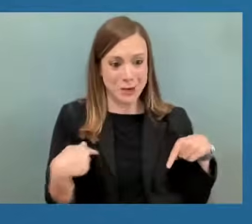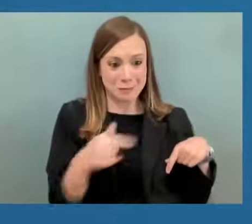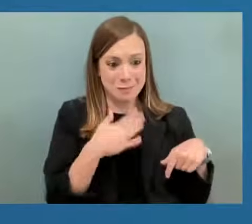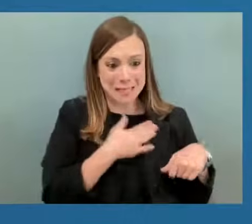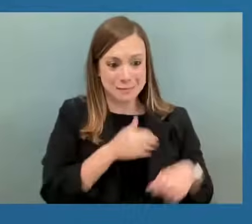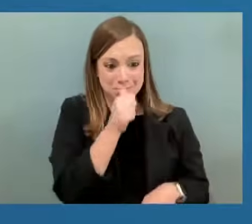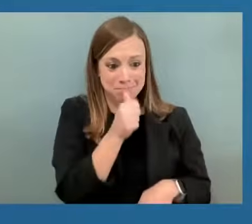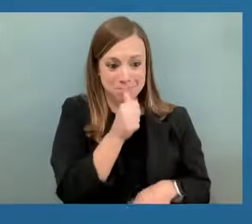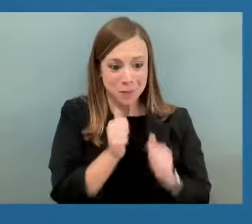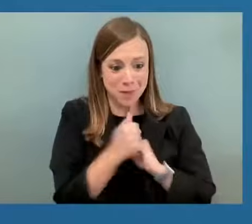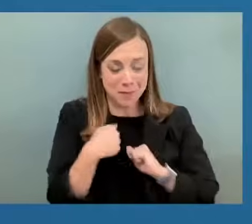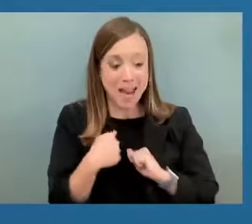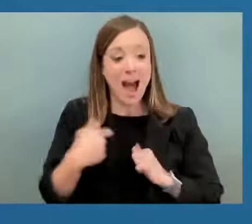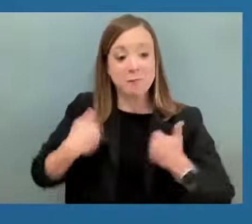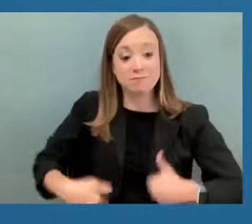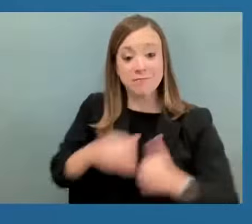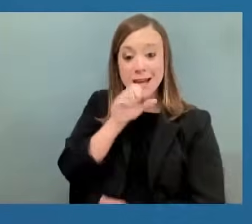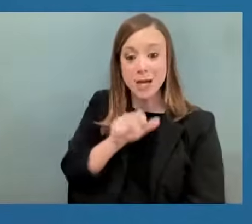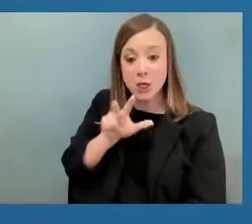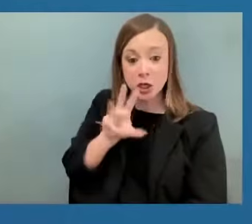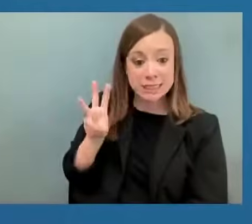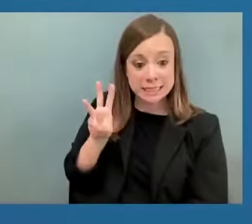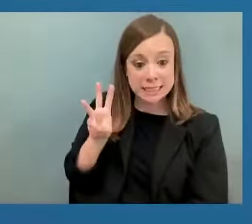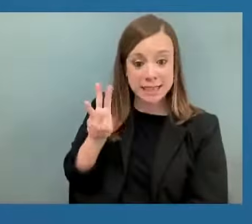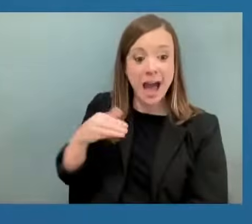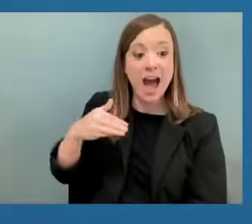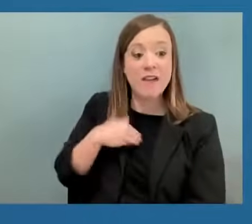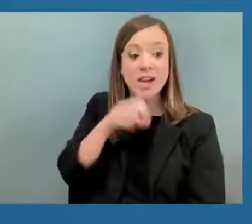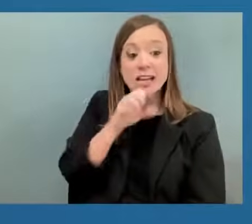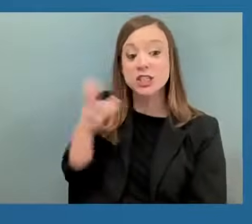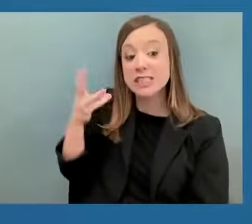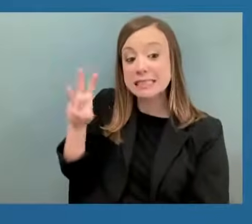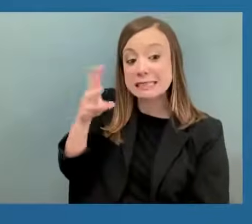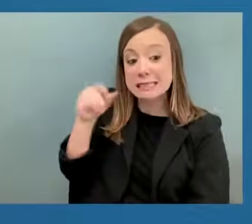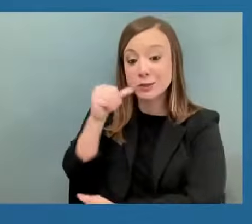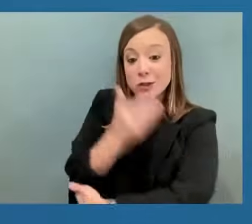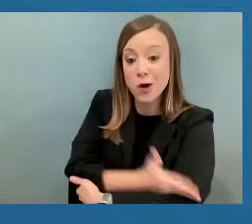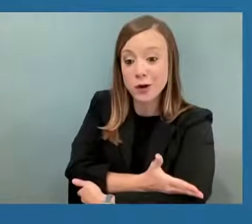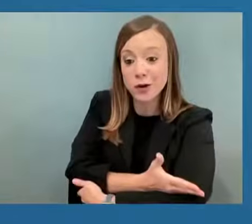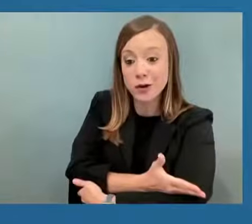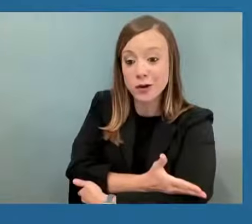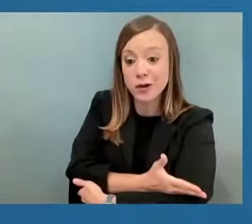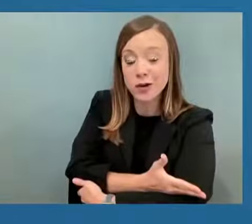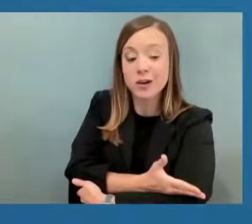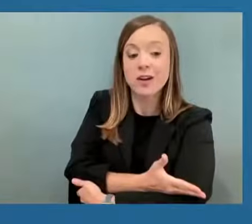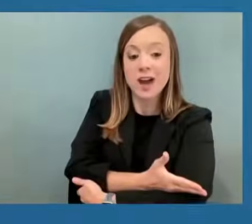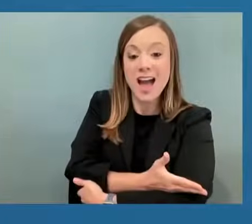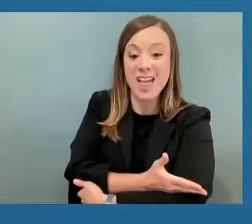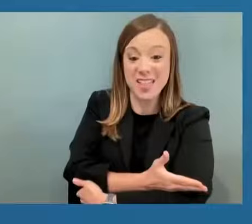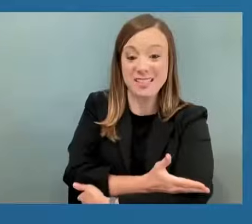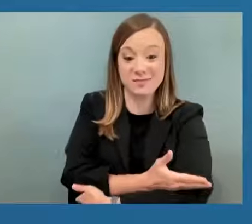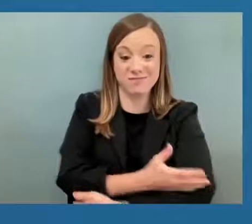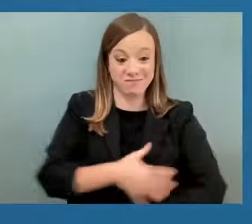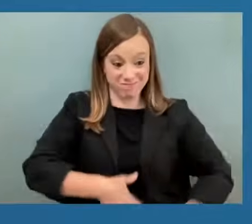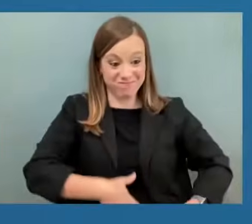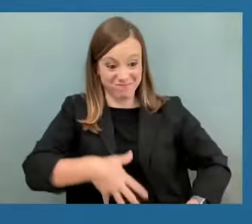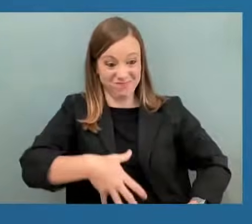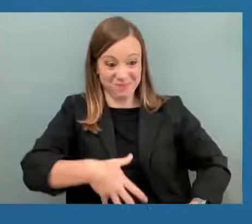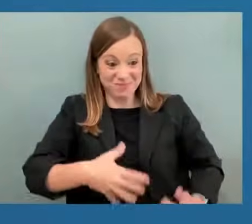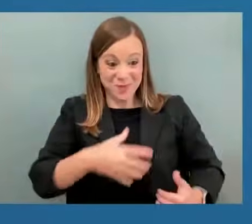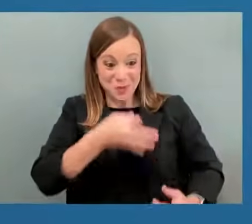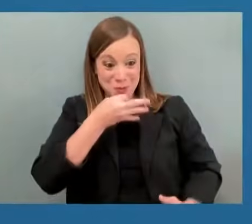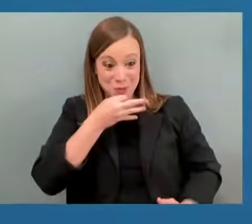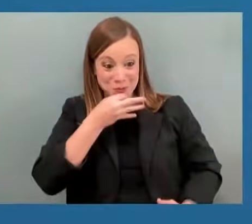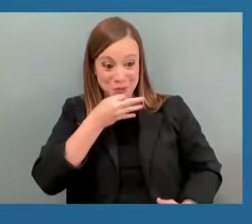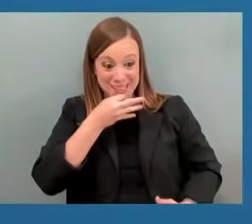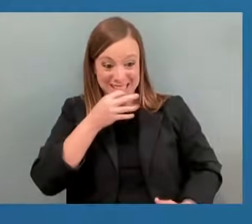about myself. I'm 36. I have a 16-year-old daughter and expecting number 2. I like